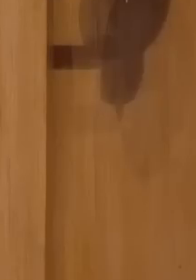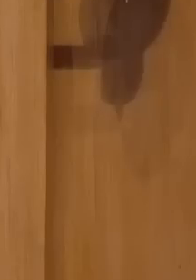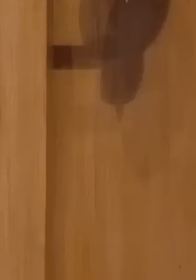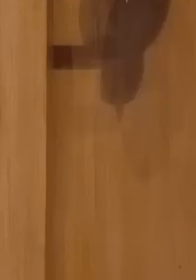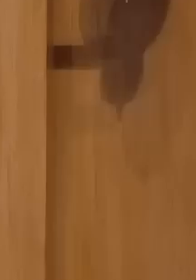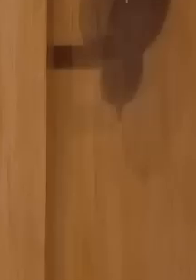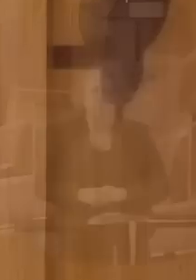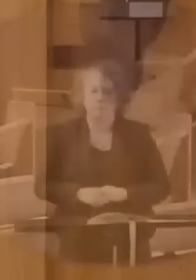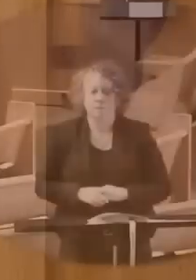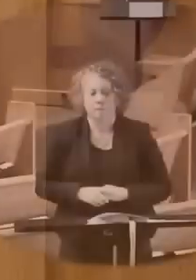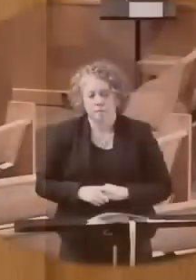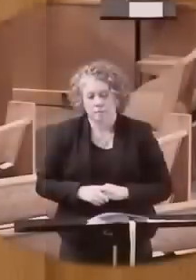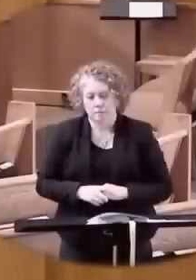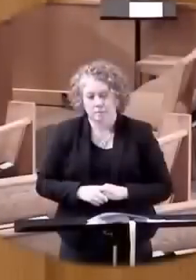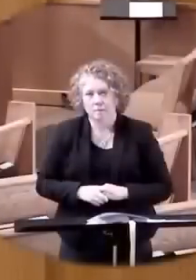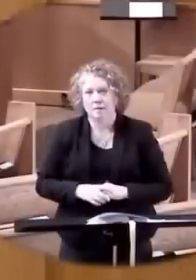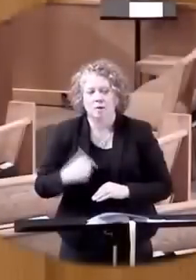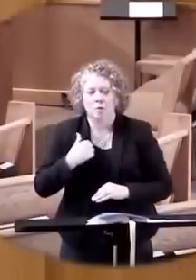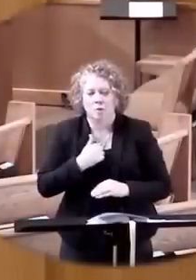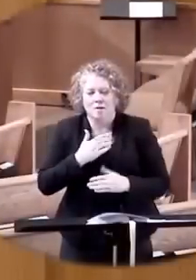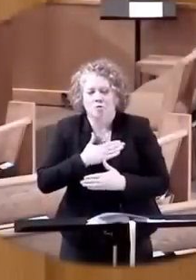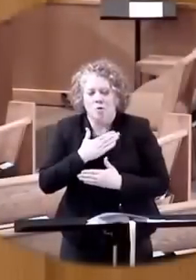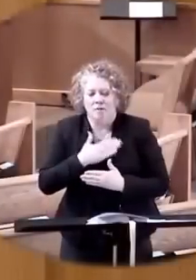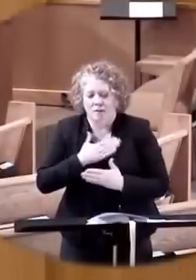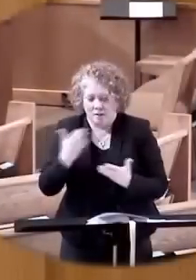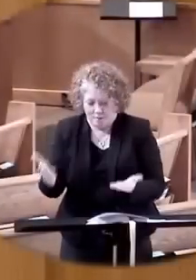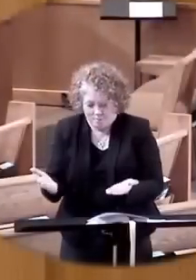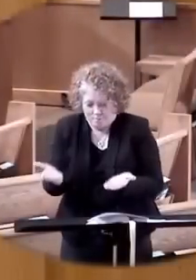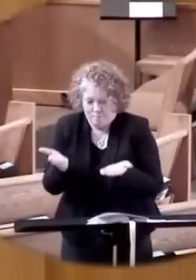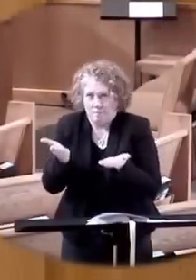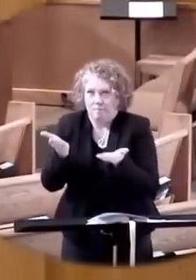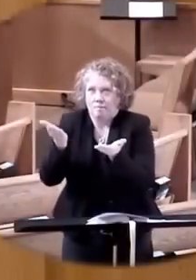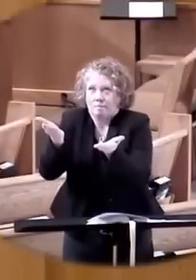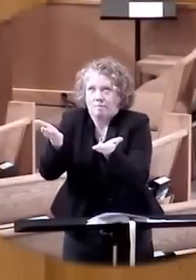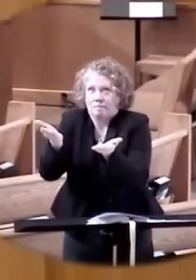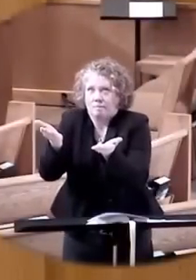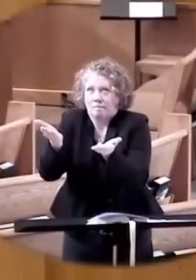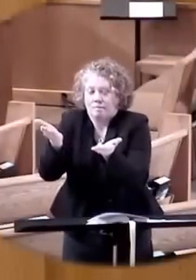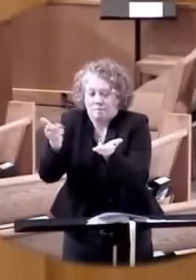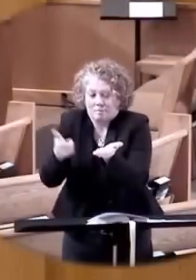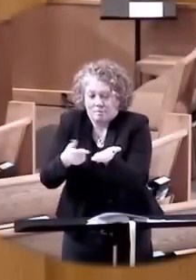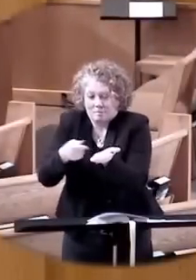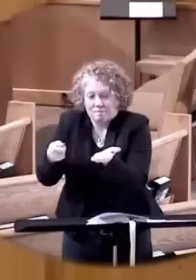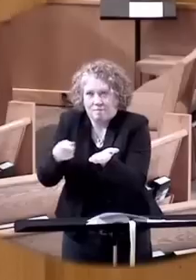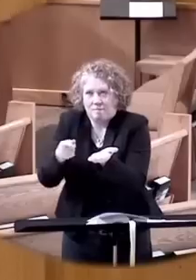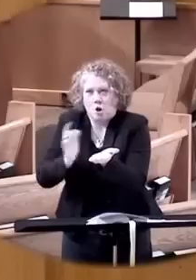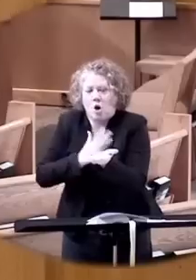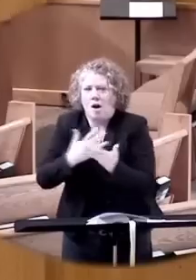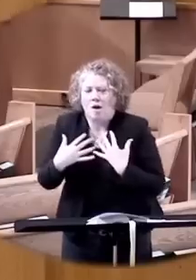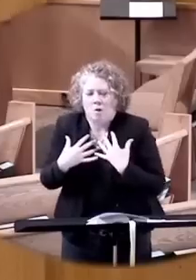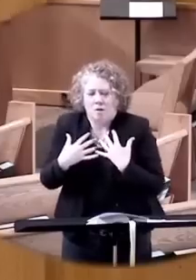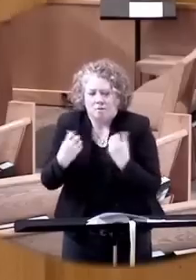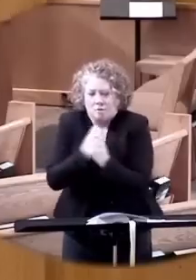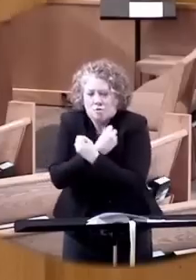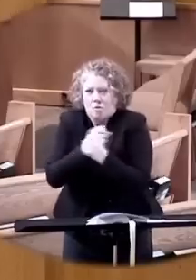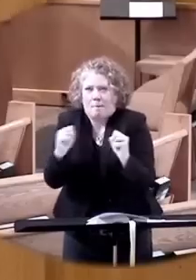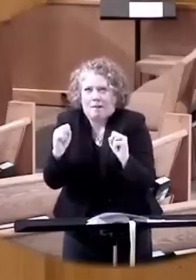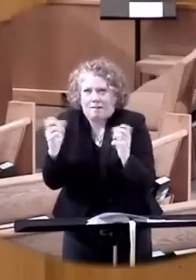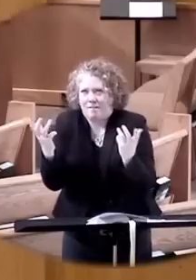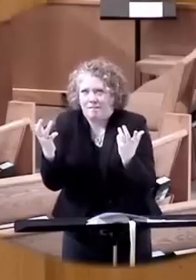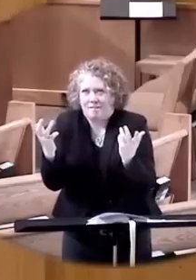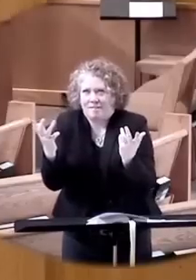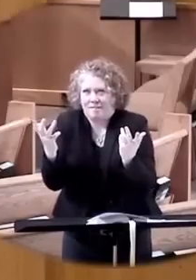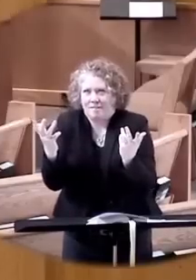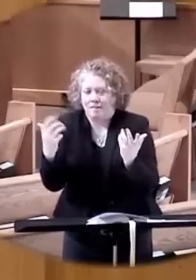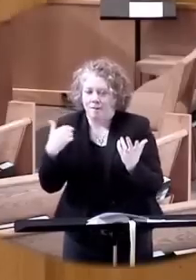We place before you with joy these offerings, which bring eternal remedy, O Lord, praying that we